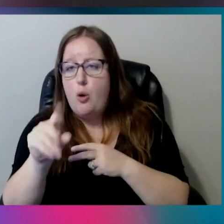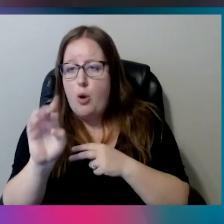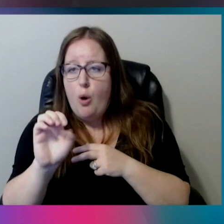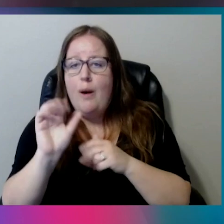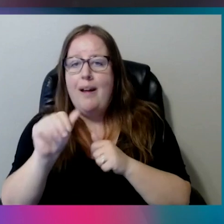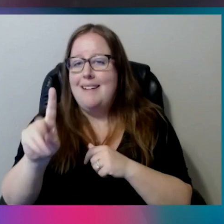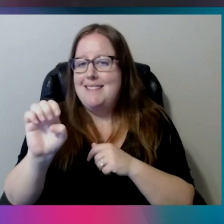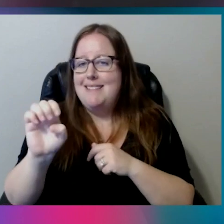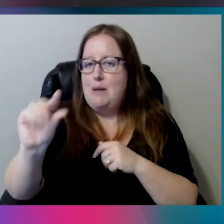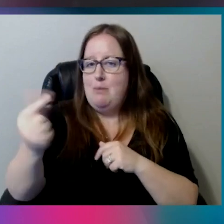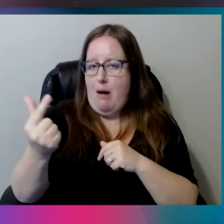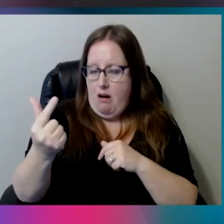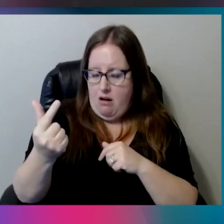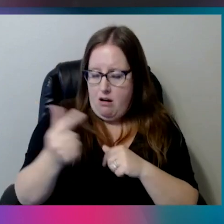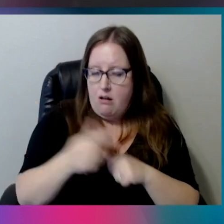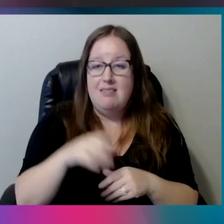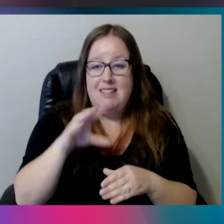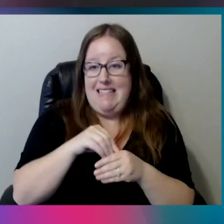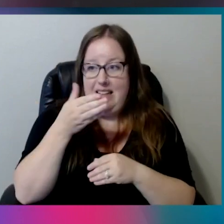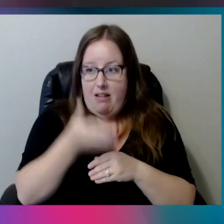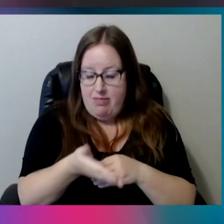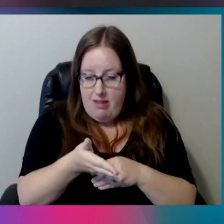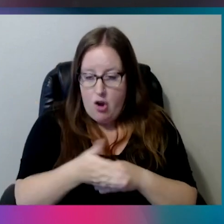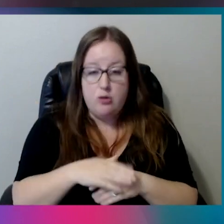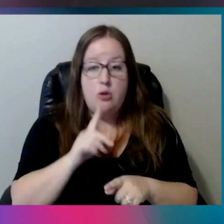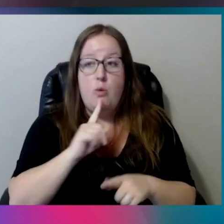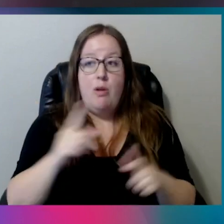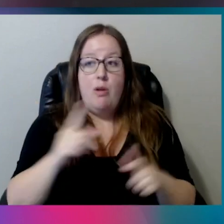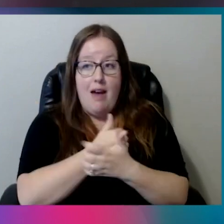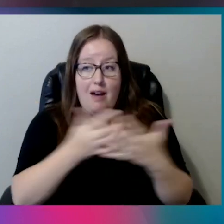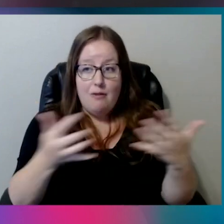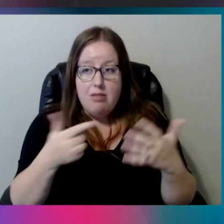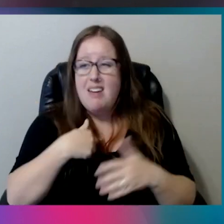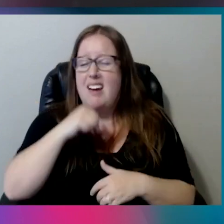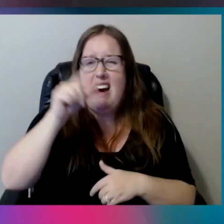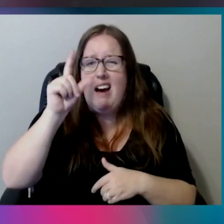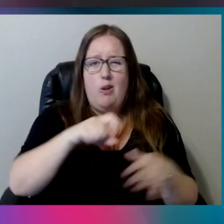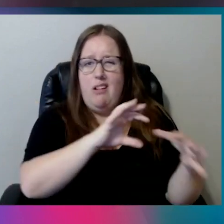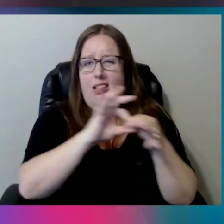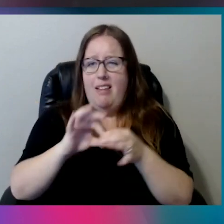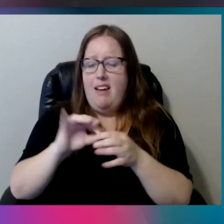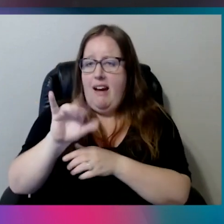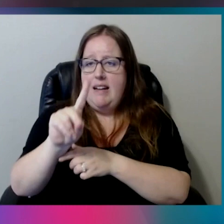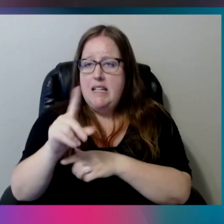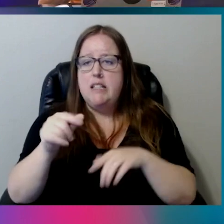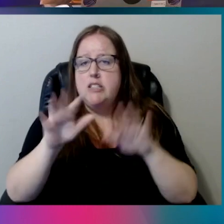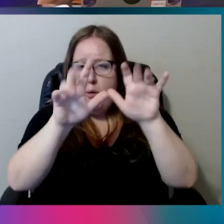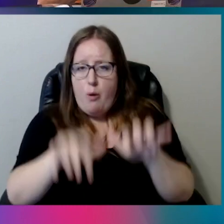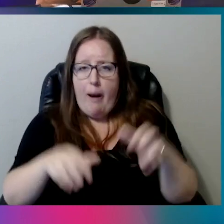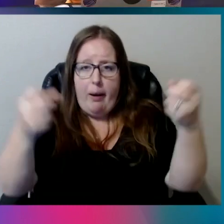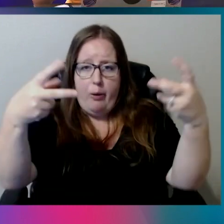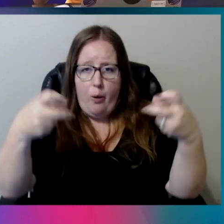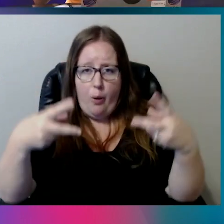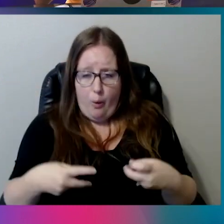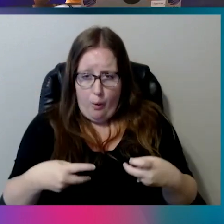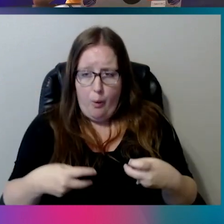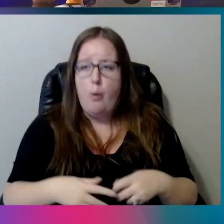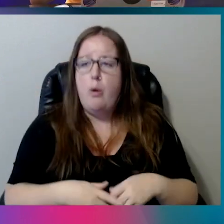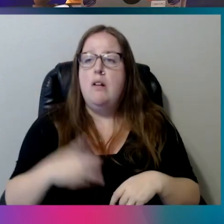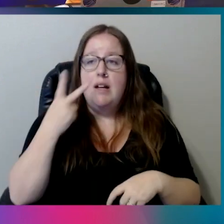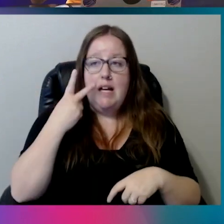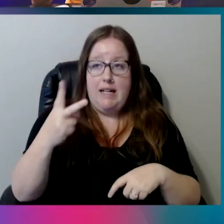image inside here. So all of this, I don't need to leave my IDE as I'm writing my code. You know, I work on my code. I can